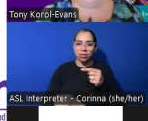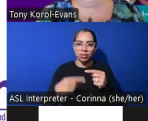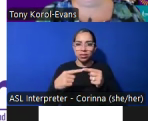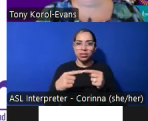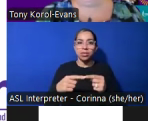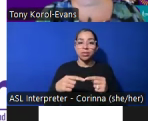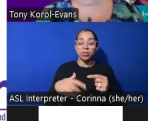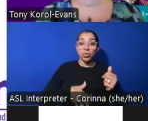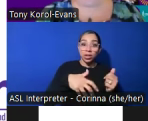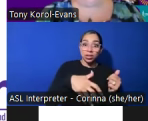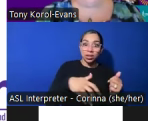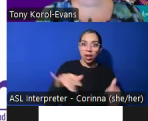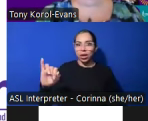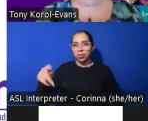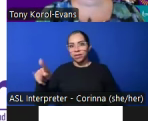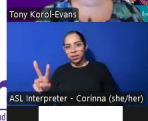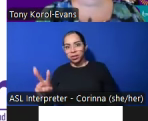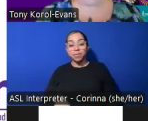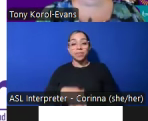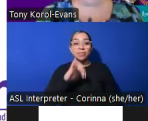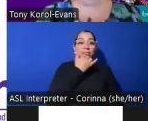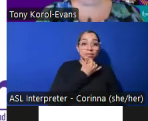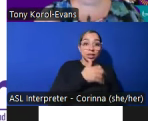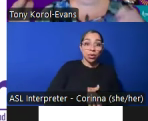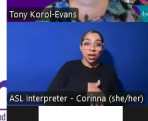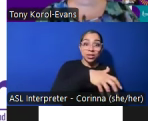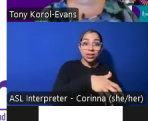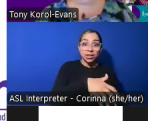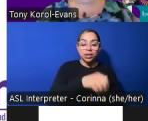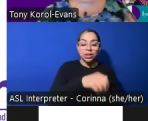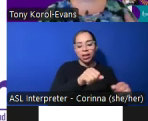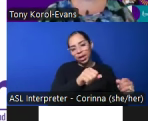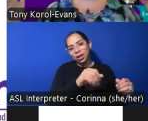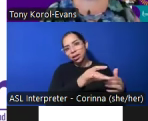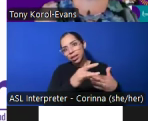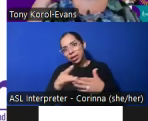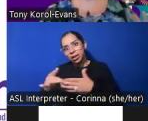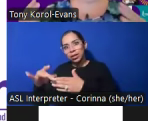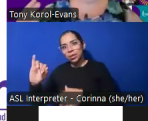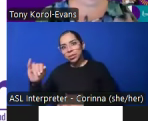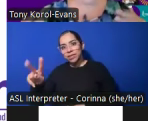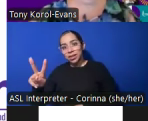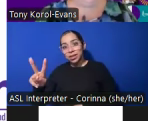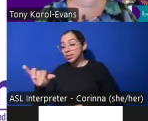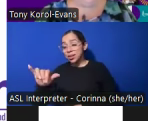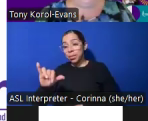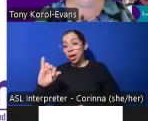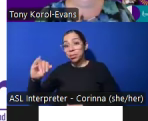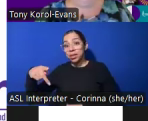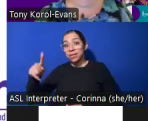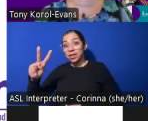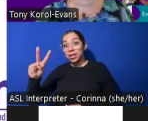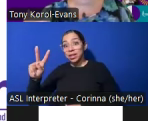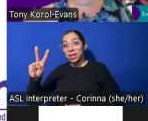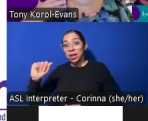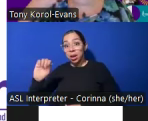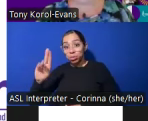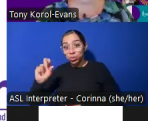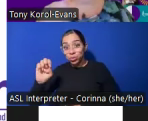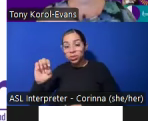Unplanned pregnancy can lead to IPV and abuse, and IPV and abuse can lead to unplanned pregnancy.